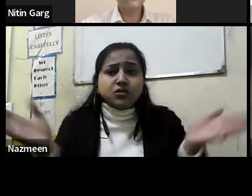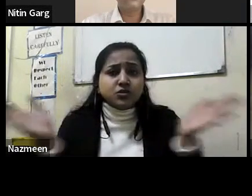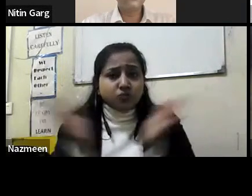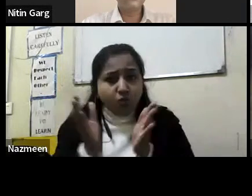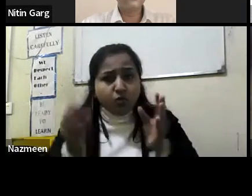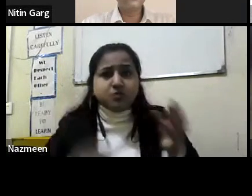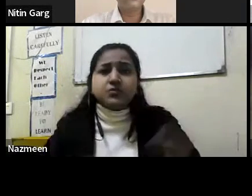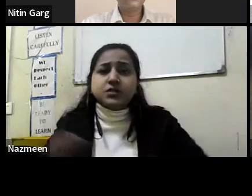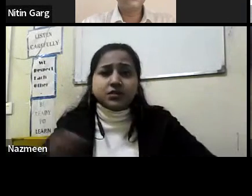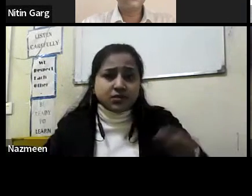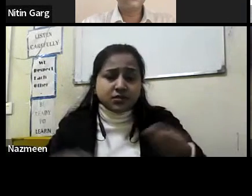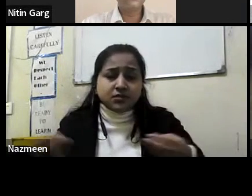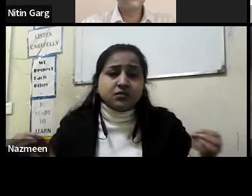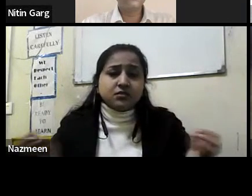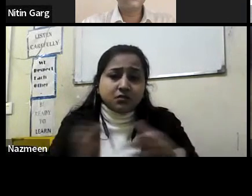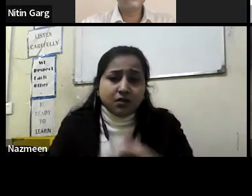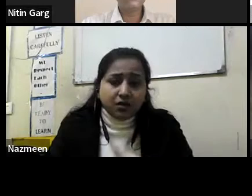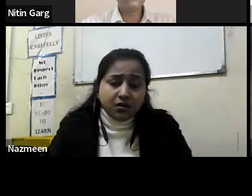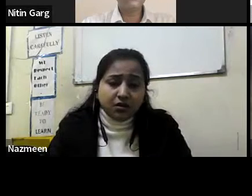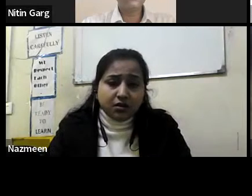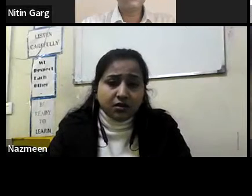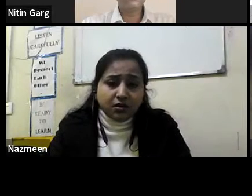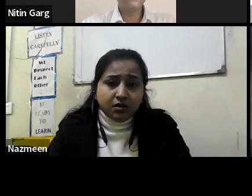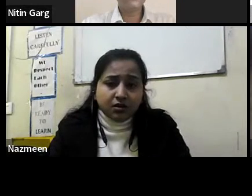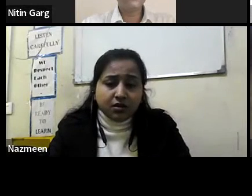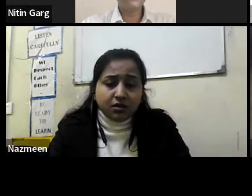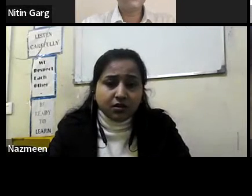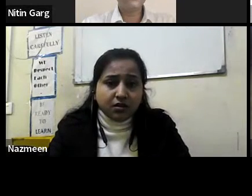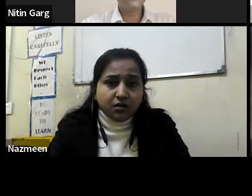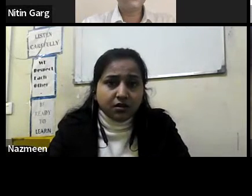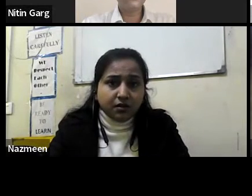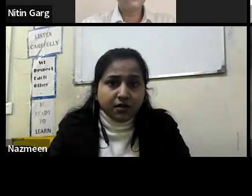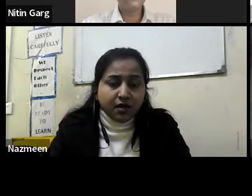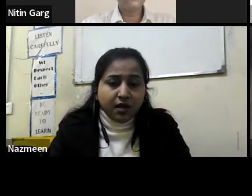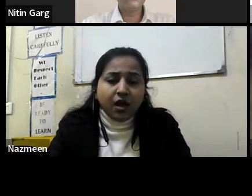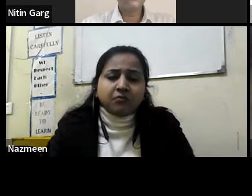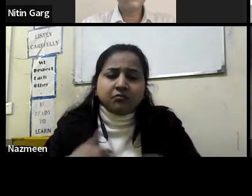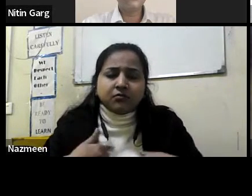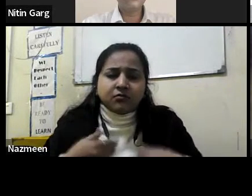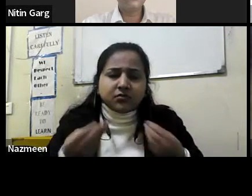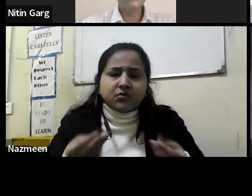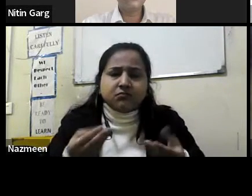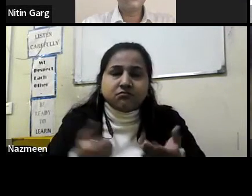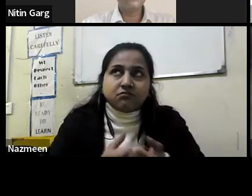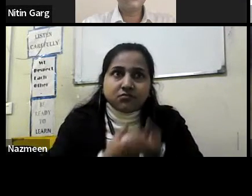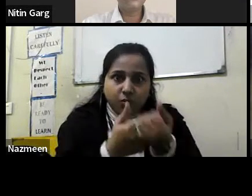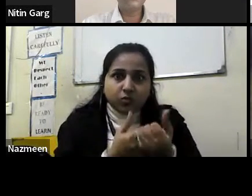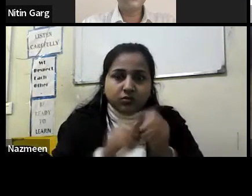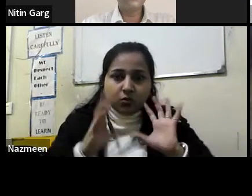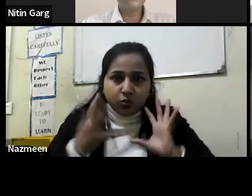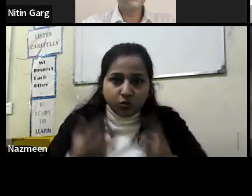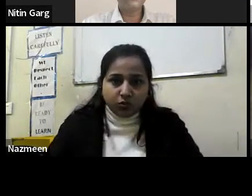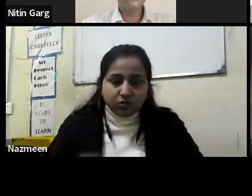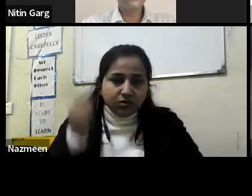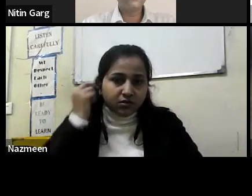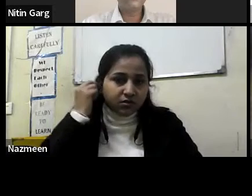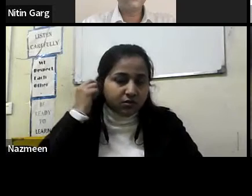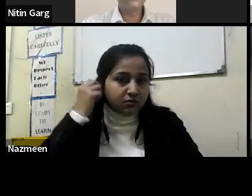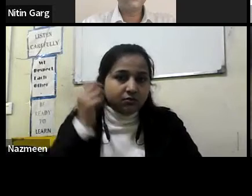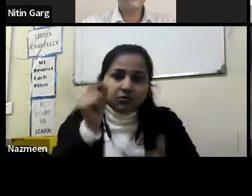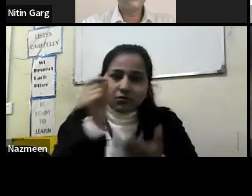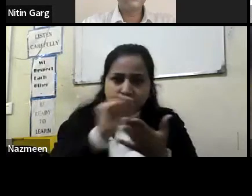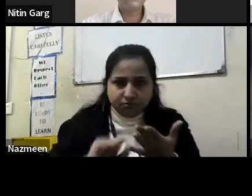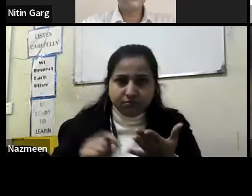but could grow much larger. So I'm raising my hand as to support this. Please make a note of that.